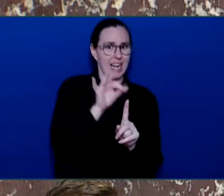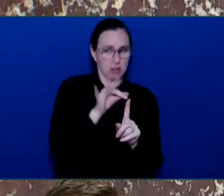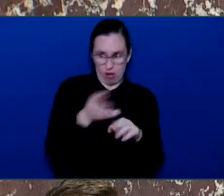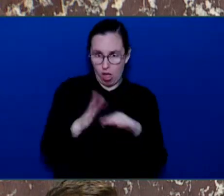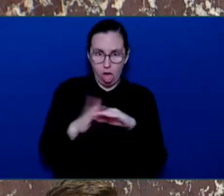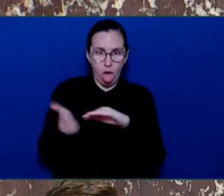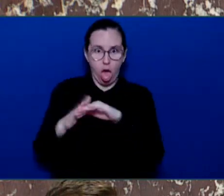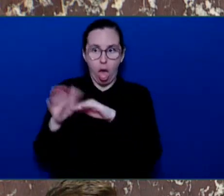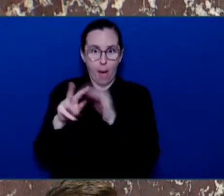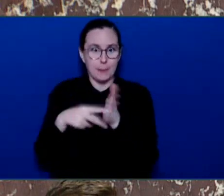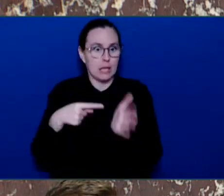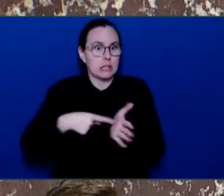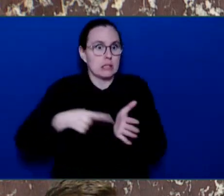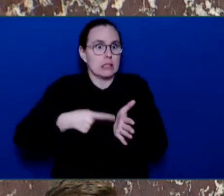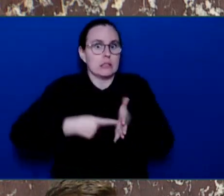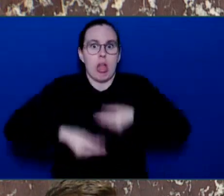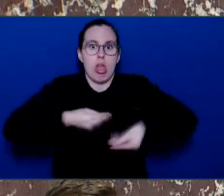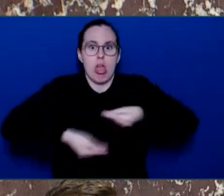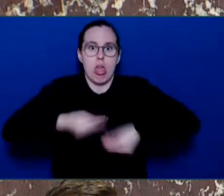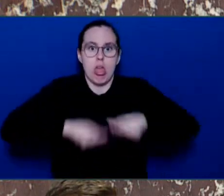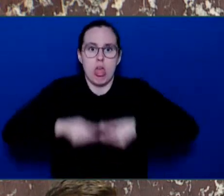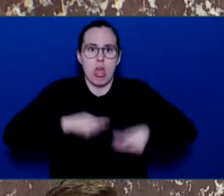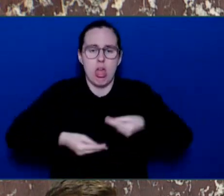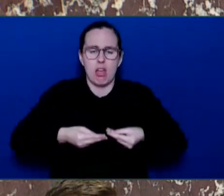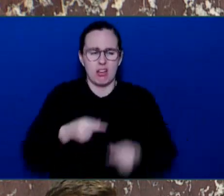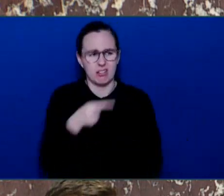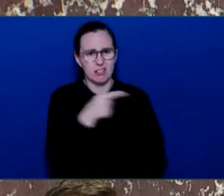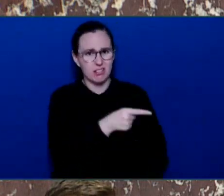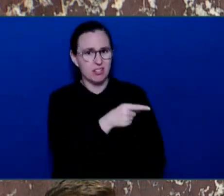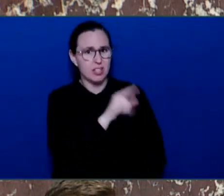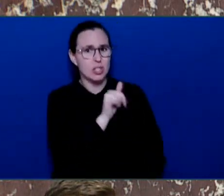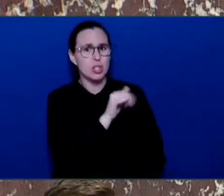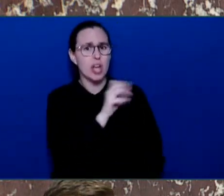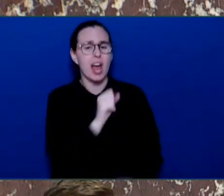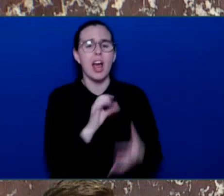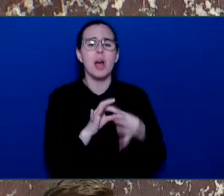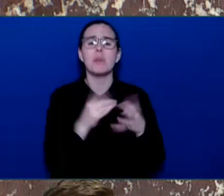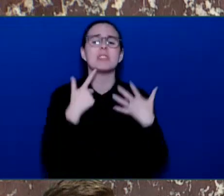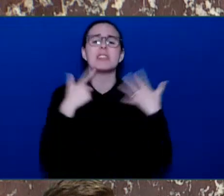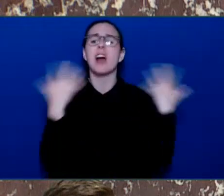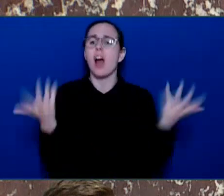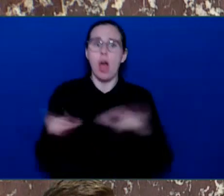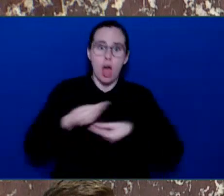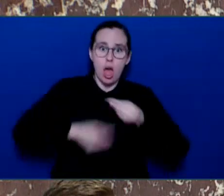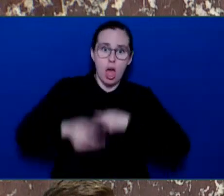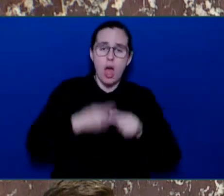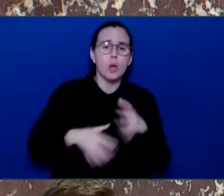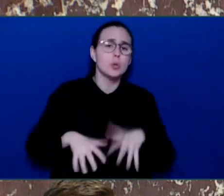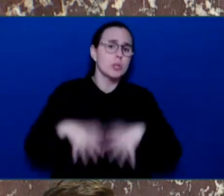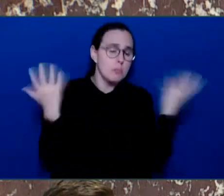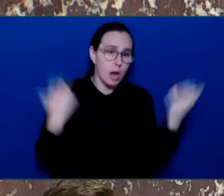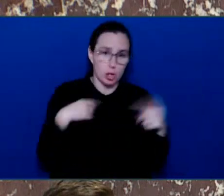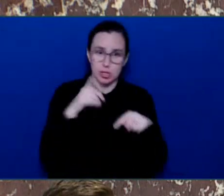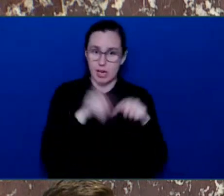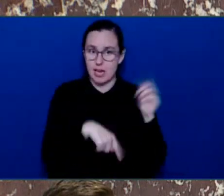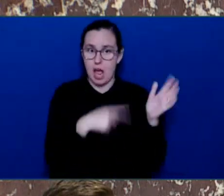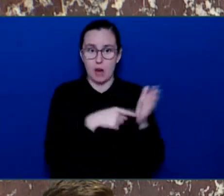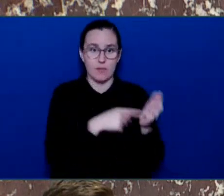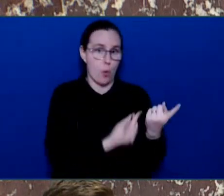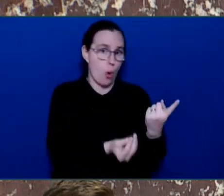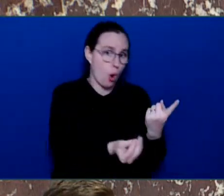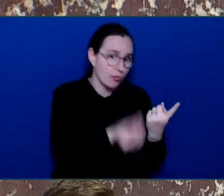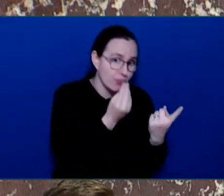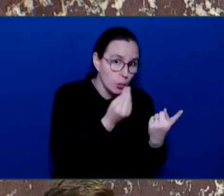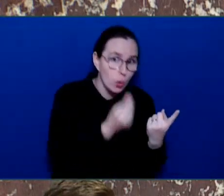and he quote, it gets too much to be able to afford to eat and pay all of my bills, with vehicles, with gas, with